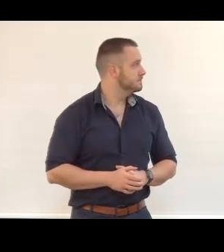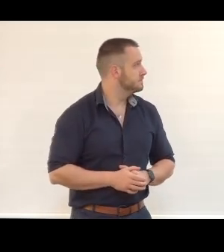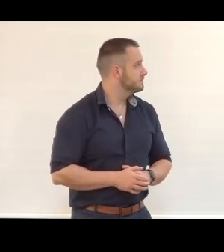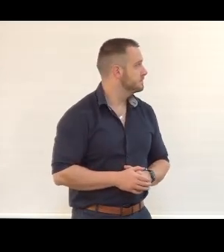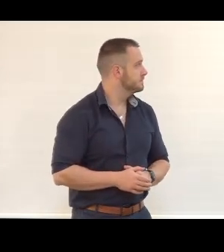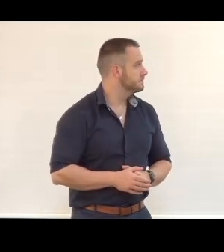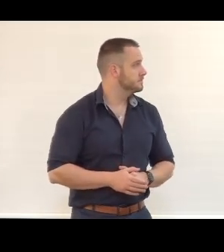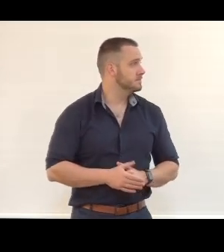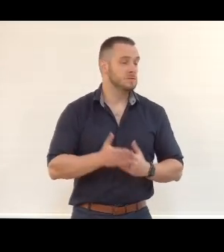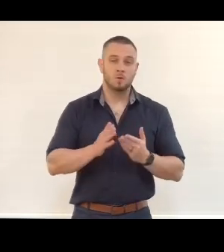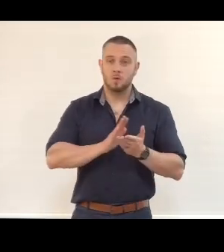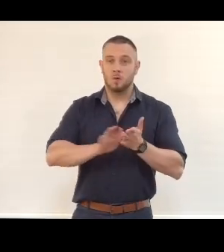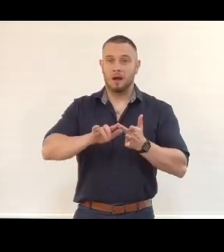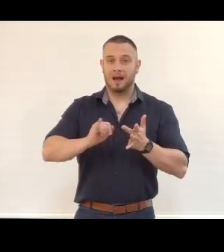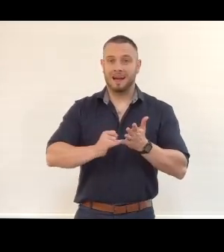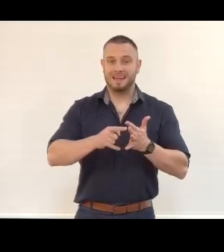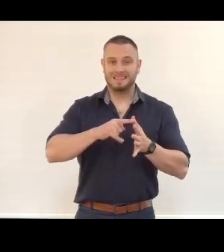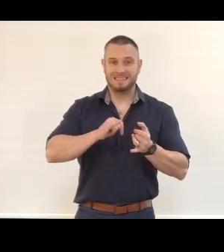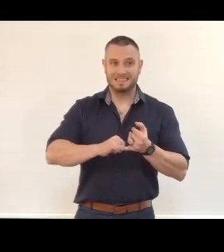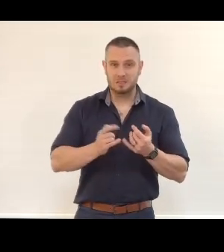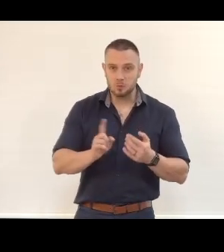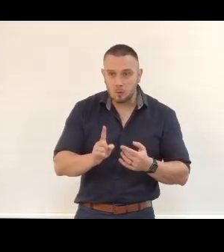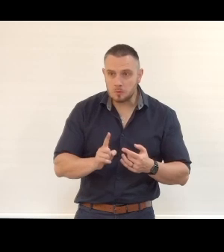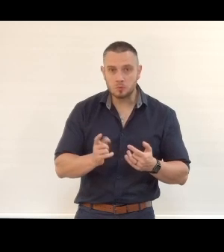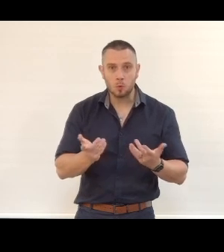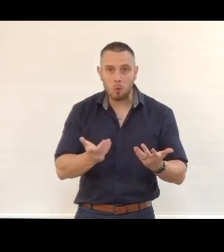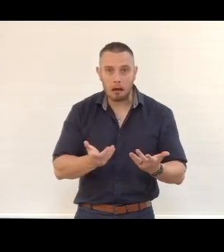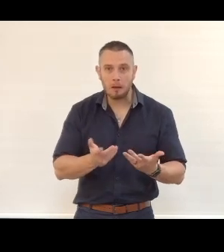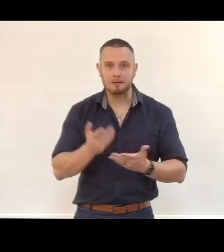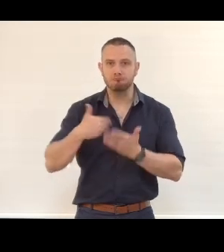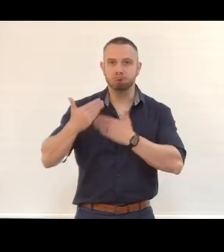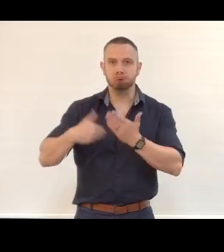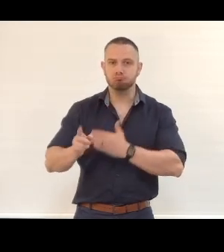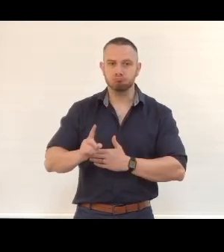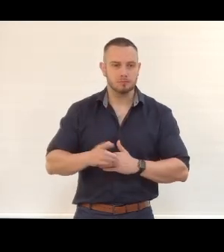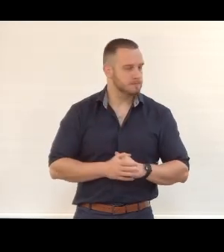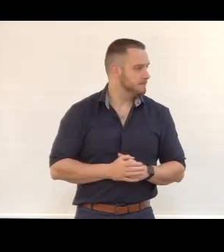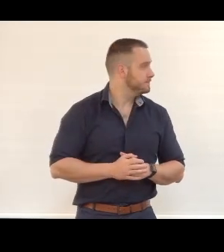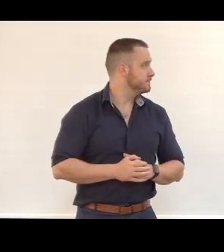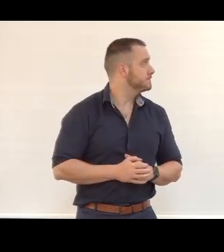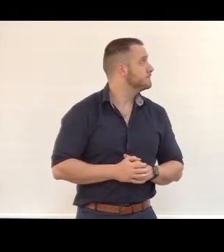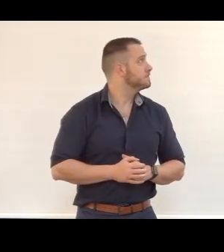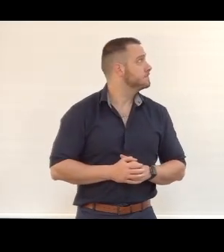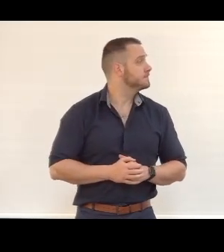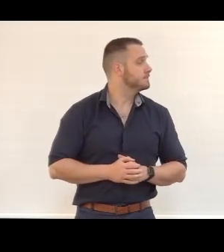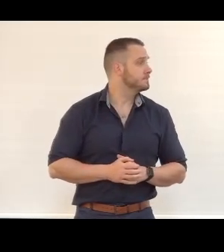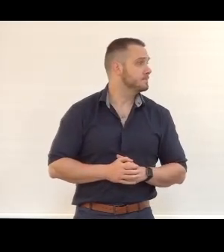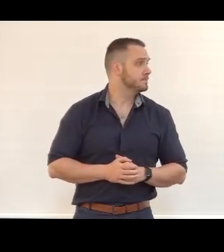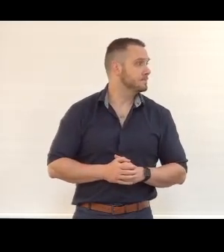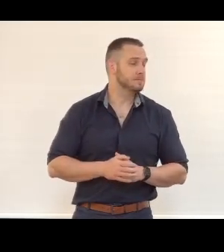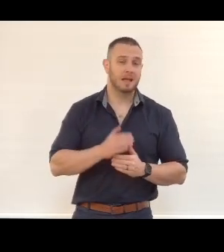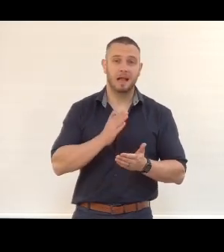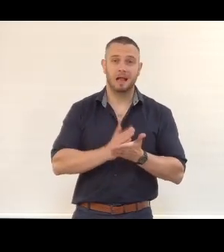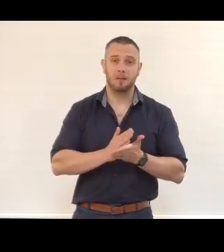So in general, what is High Seas, where is it located, and what's the history? So what is High Seas? High Seas stands for the